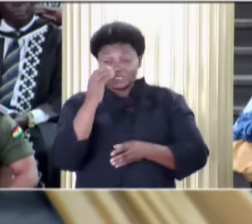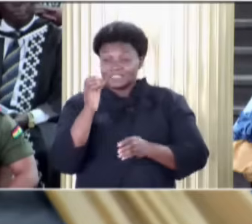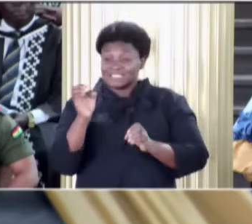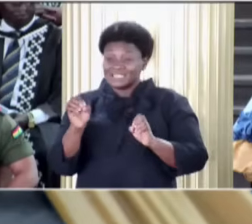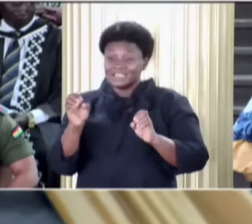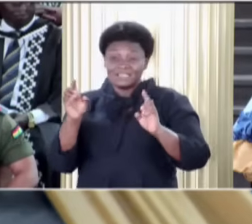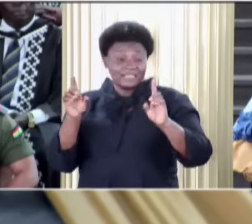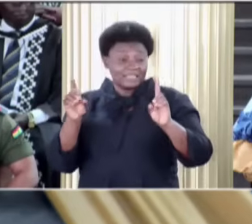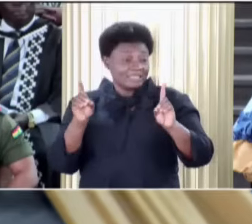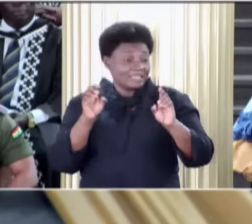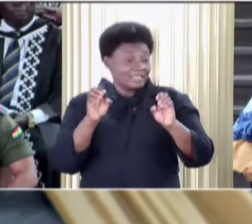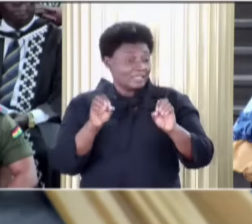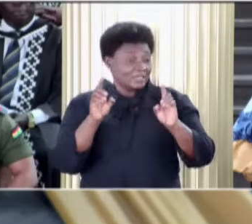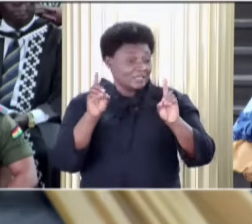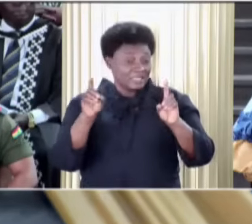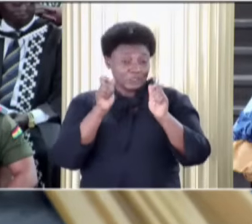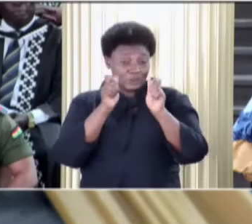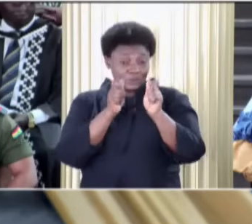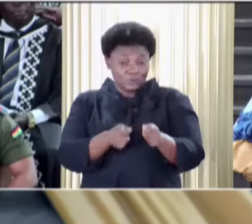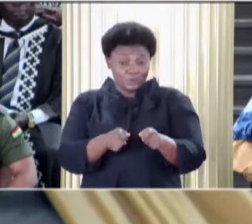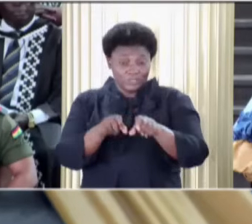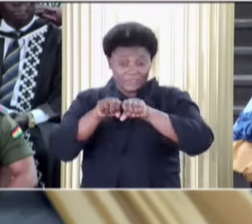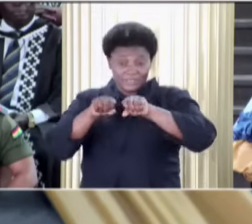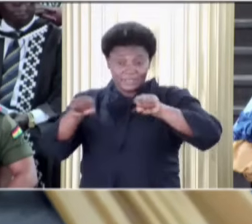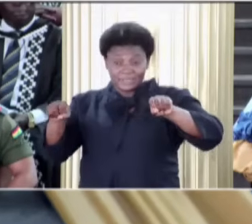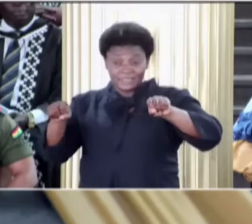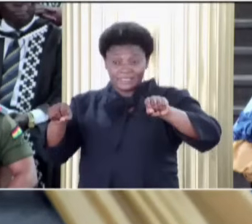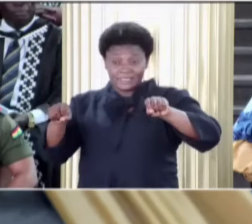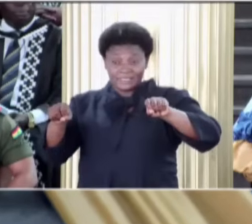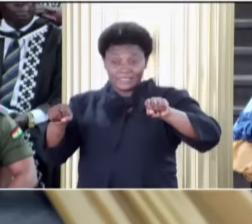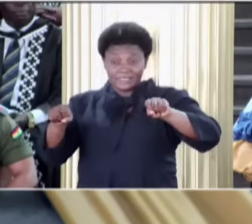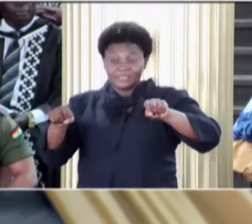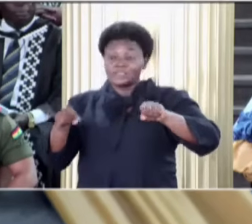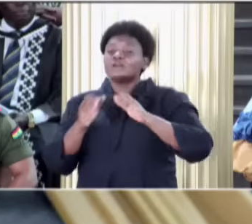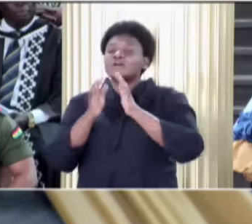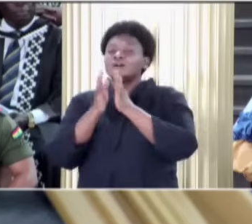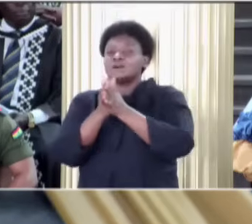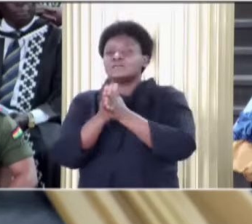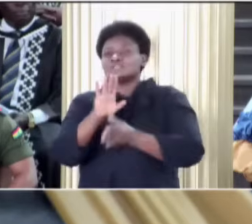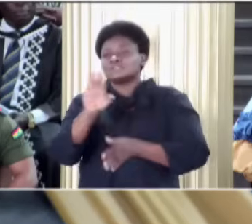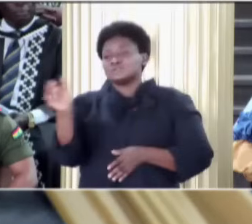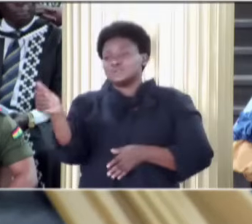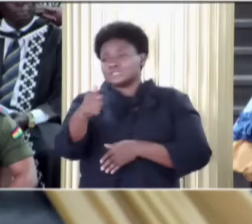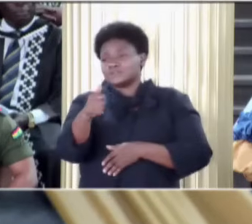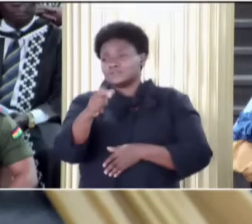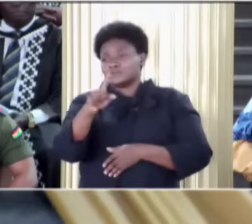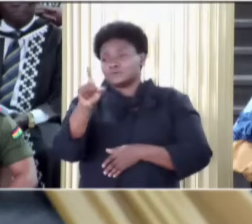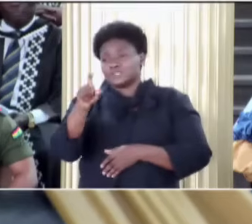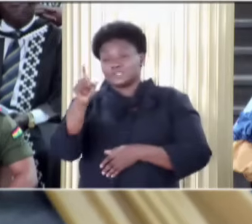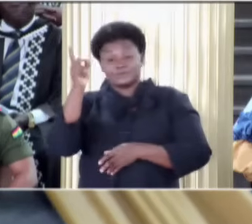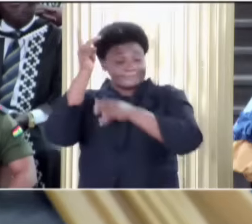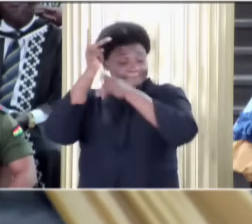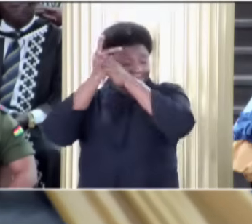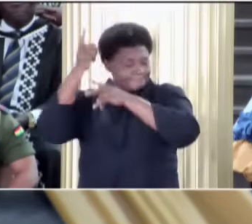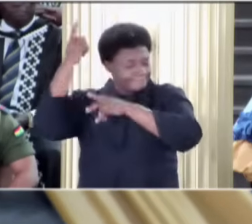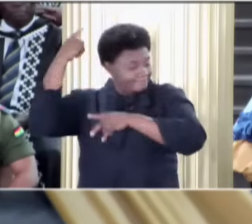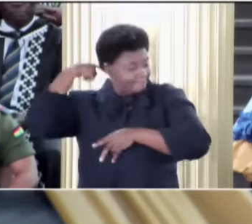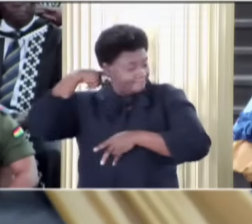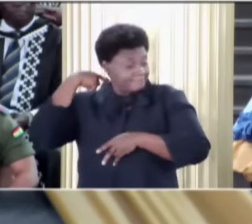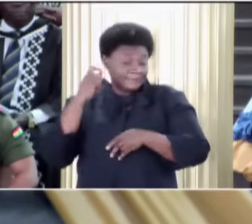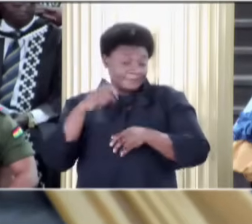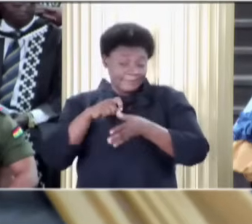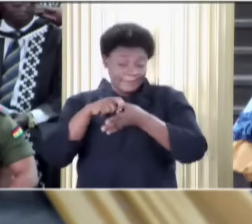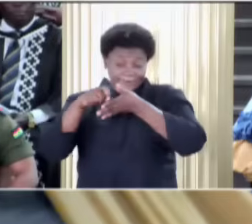that you are being awarded the degree for, you need to ask yourself certain questions. So keep these in mind. If you can even write them down, write